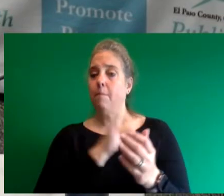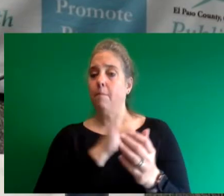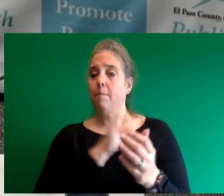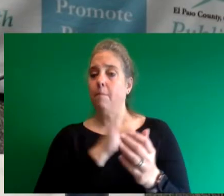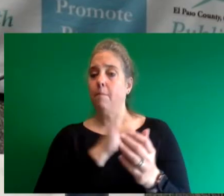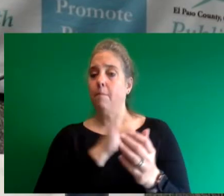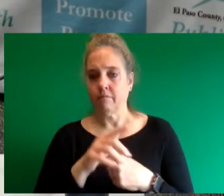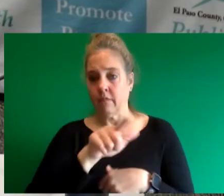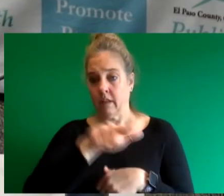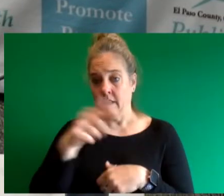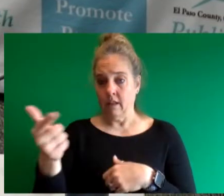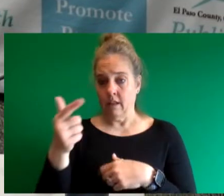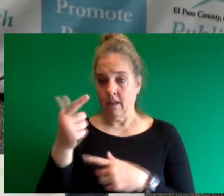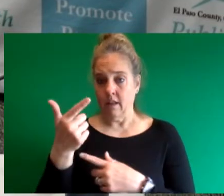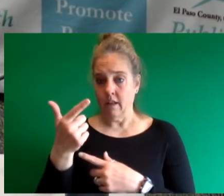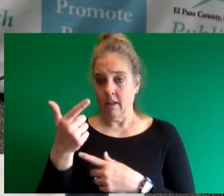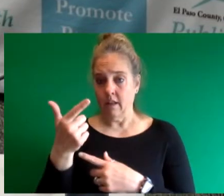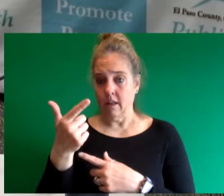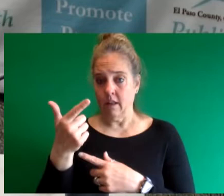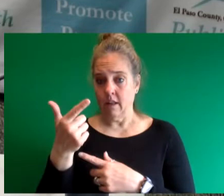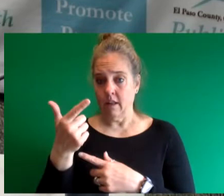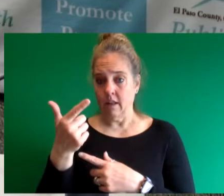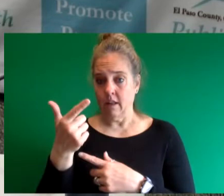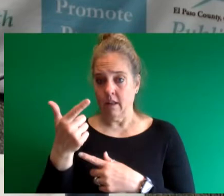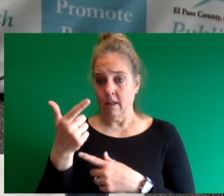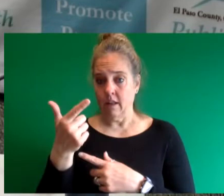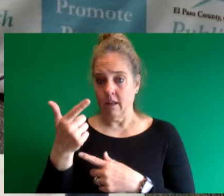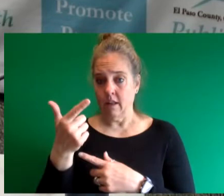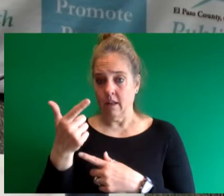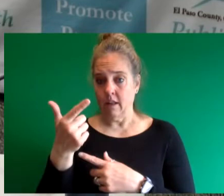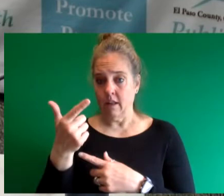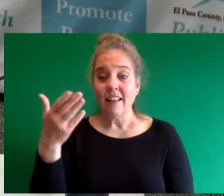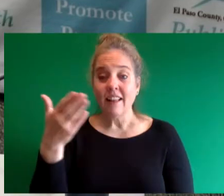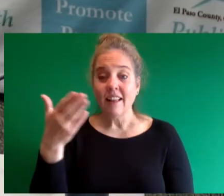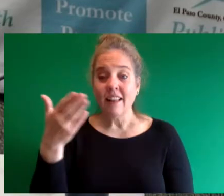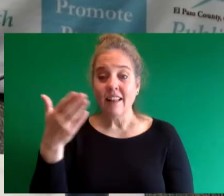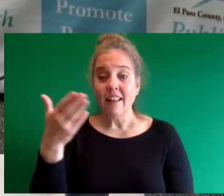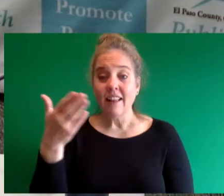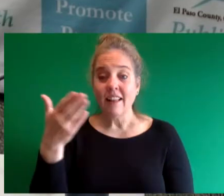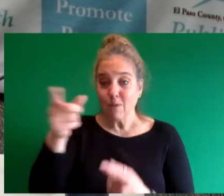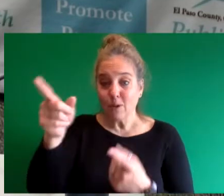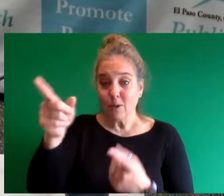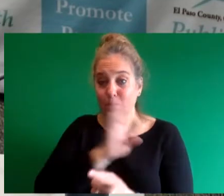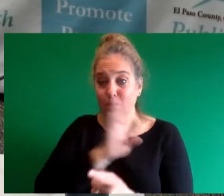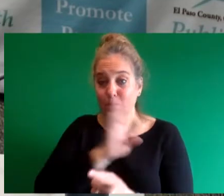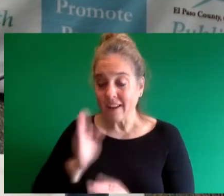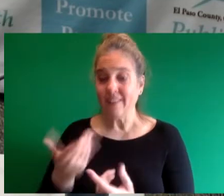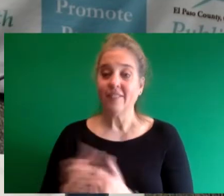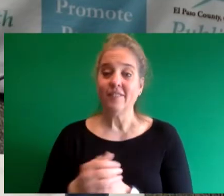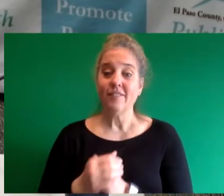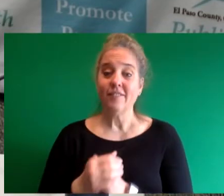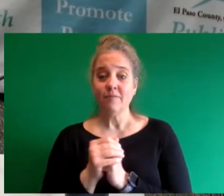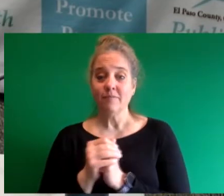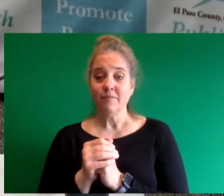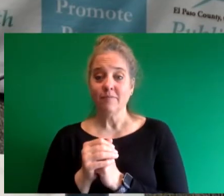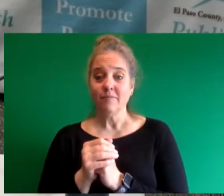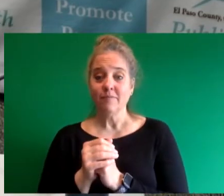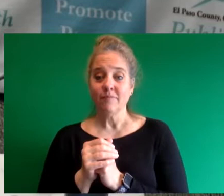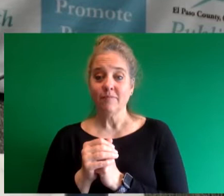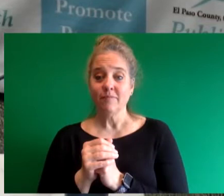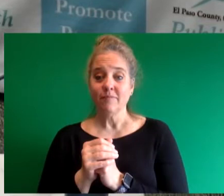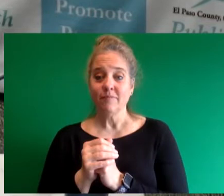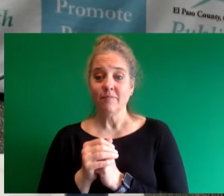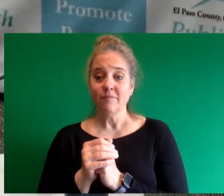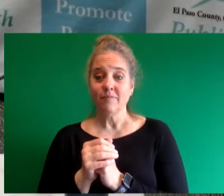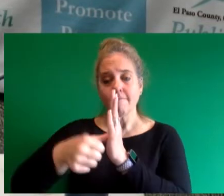Thank you. I too wanted to welcome you to the board. I did want to highlight one issue that came out a little bit, and I put it on our weekly